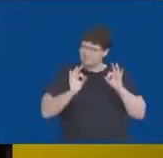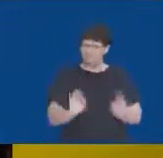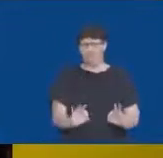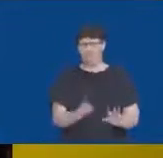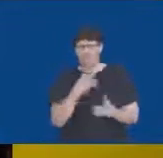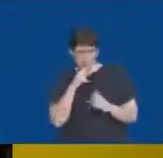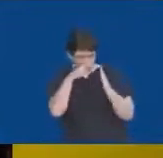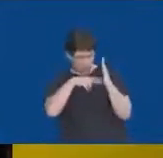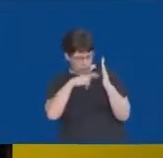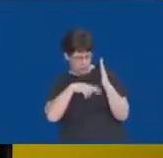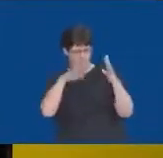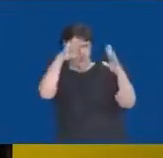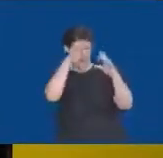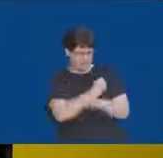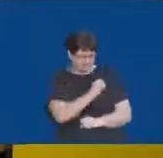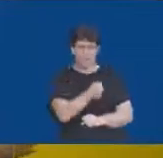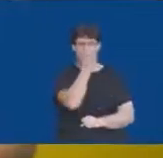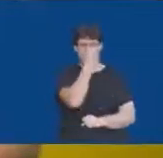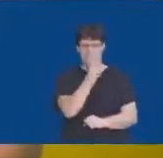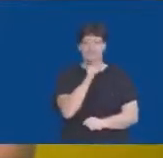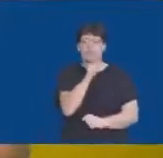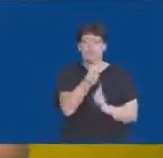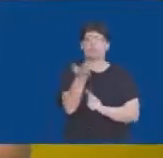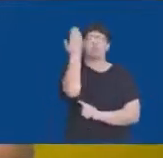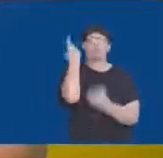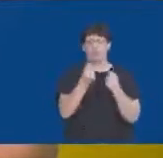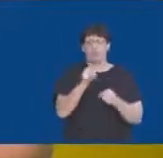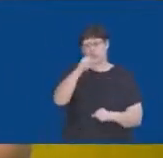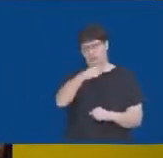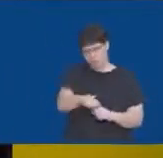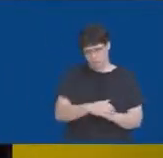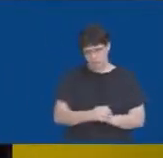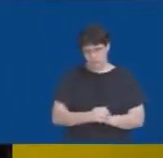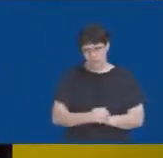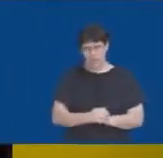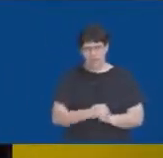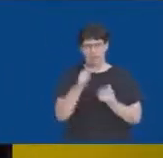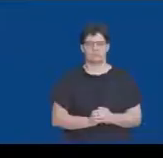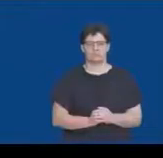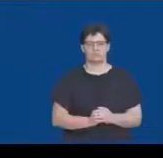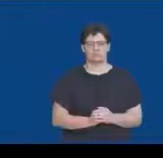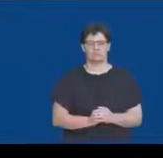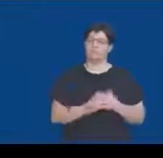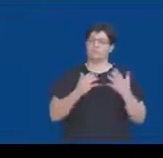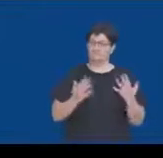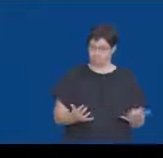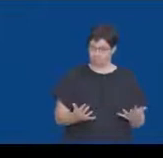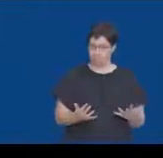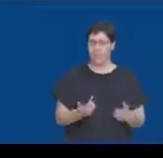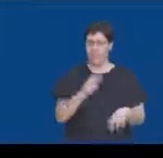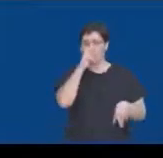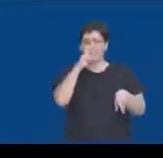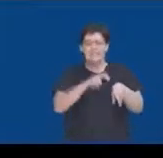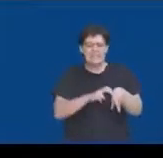to tackle, even if it's something that you haven't done, just by practicing your calculator work. So we need